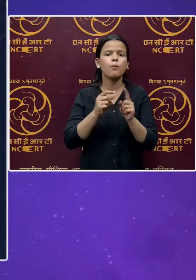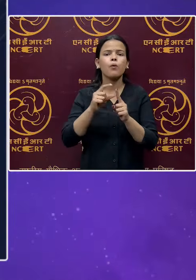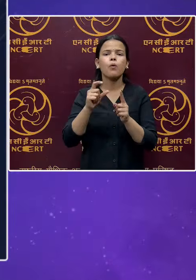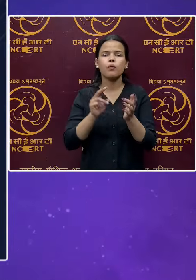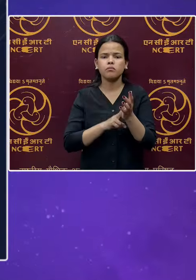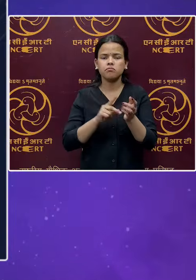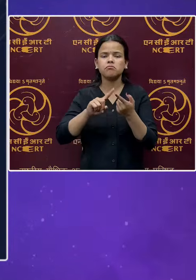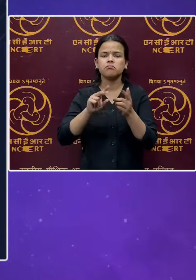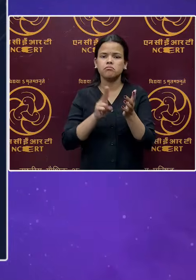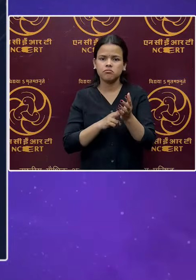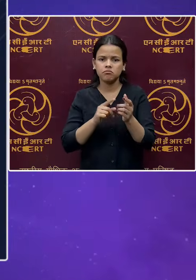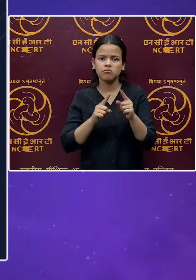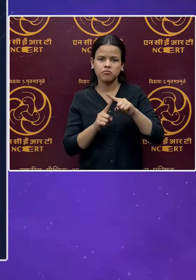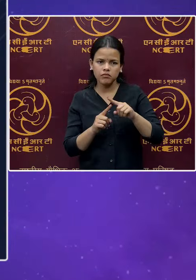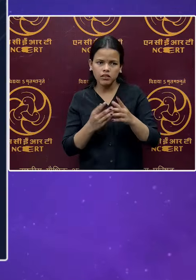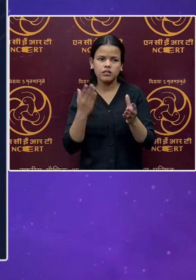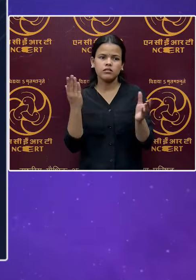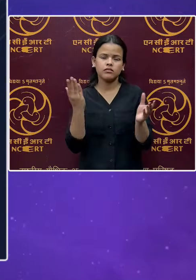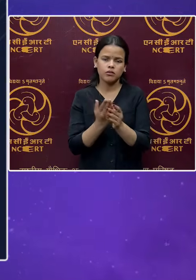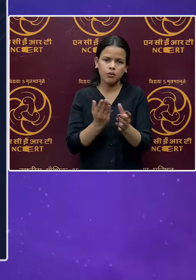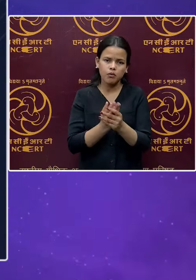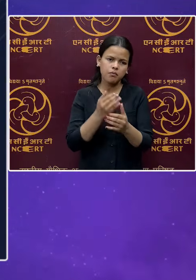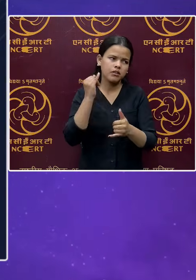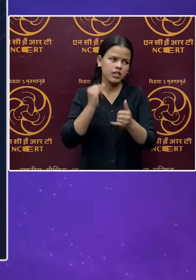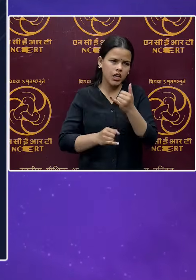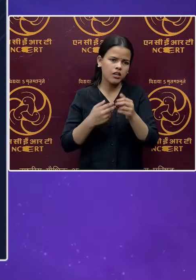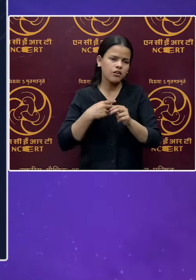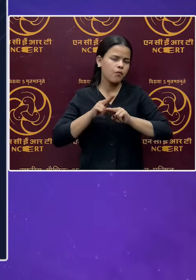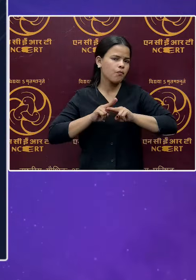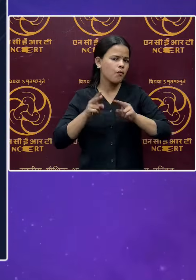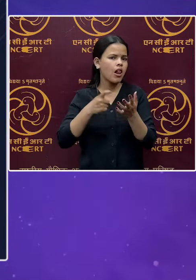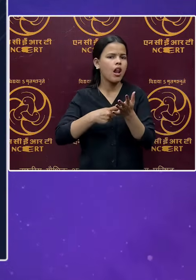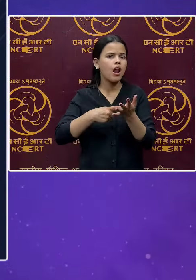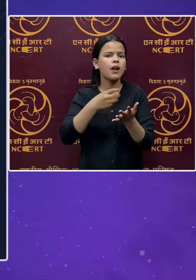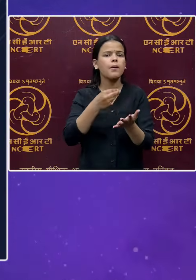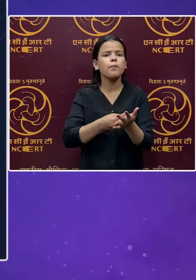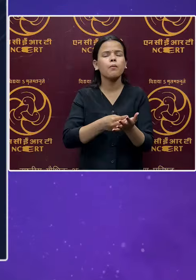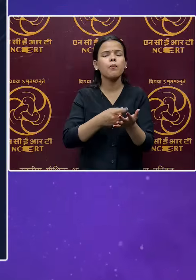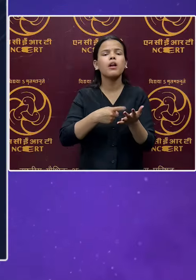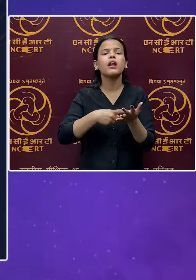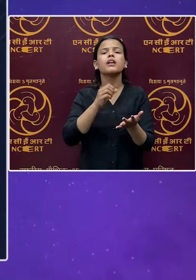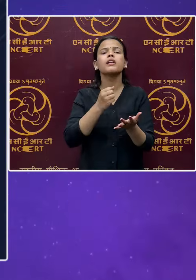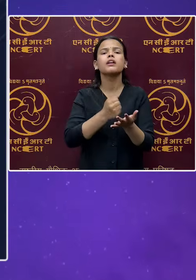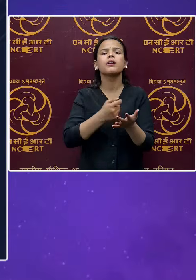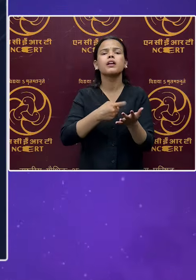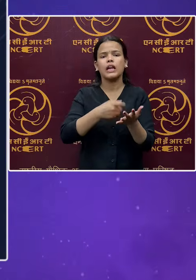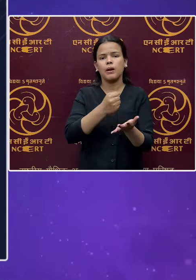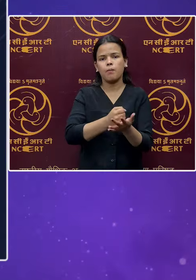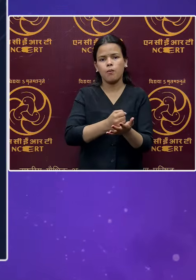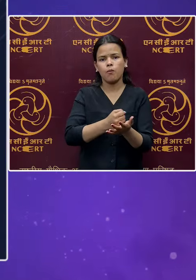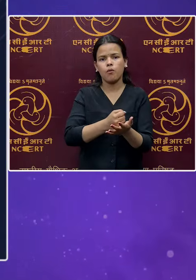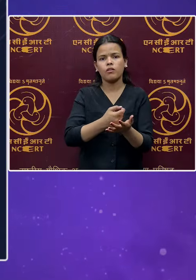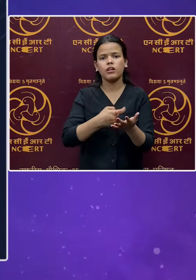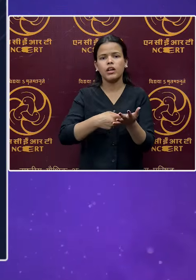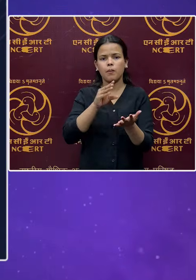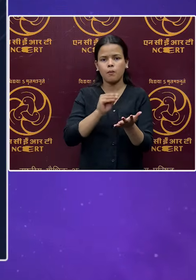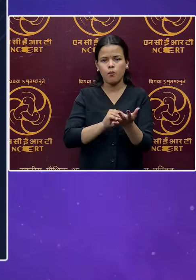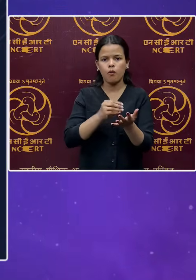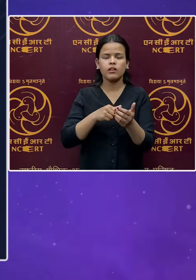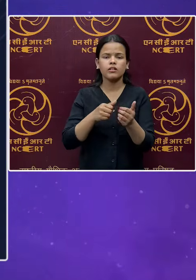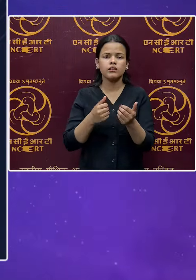are being documented, and at the end, the whole report gets generated. Flexibility and